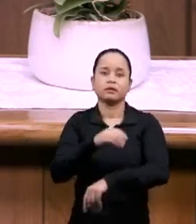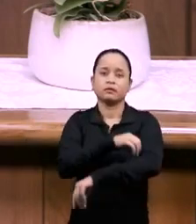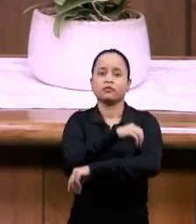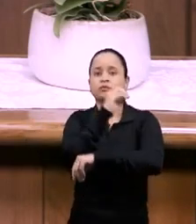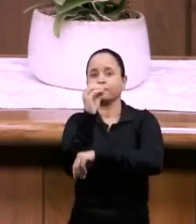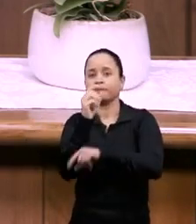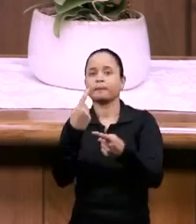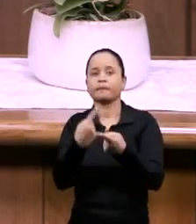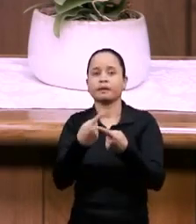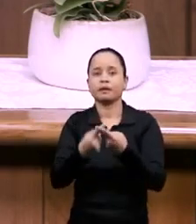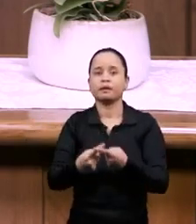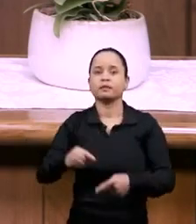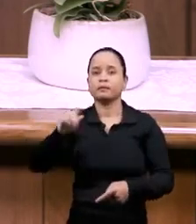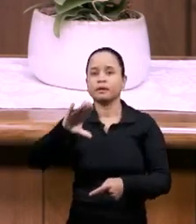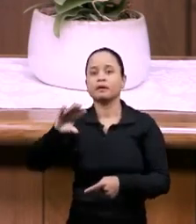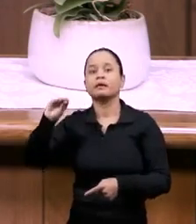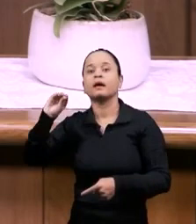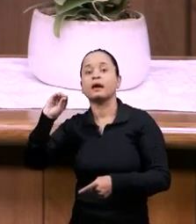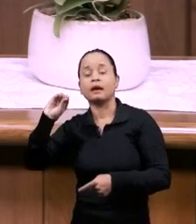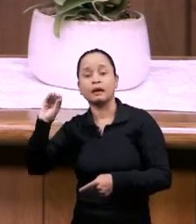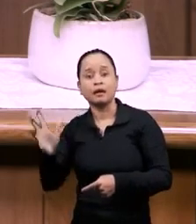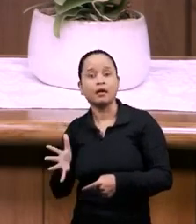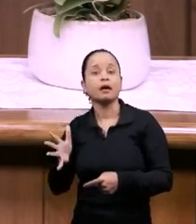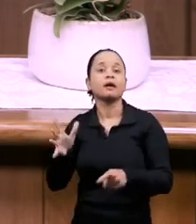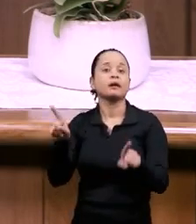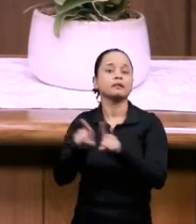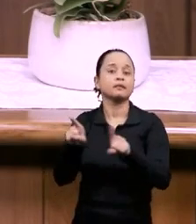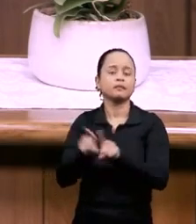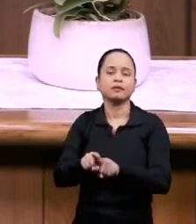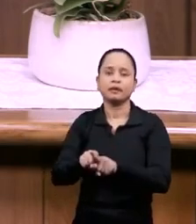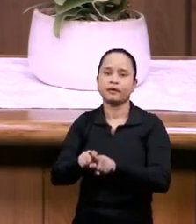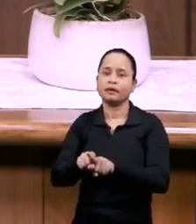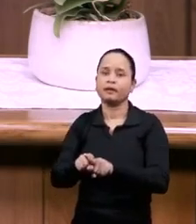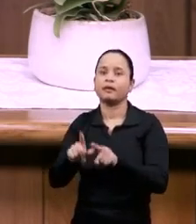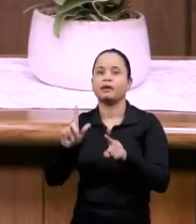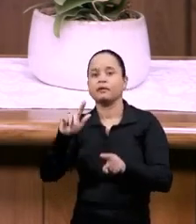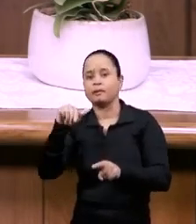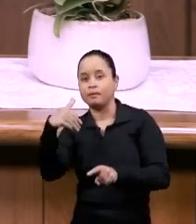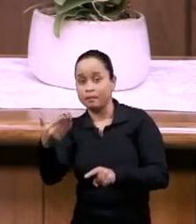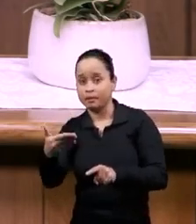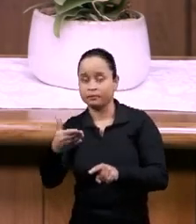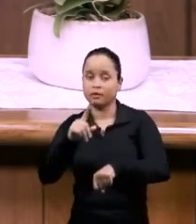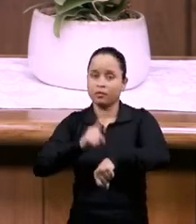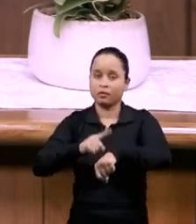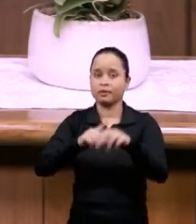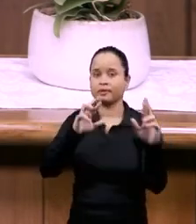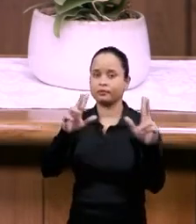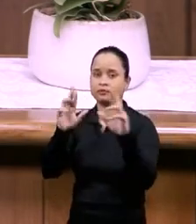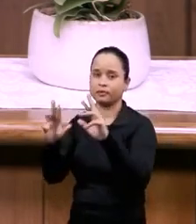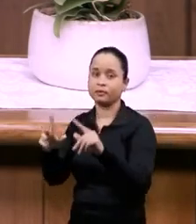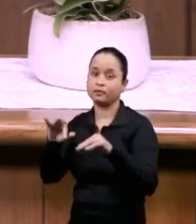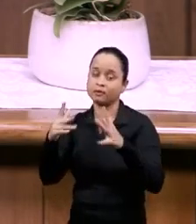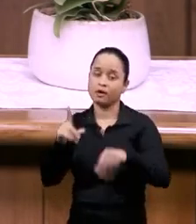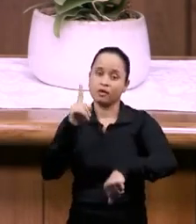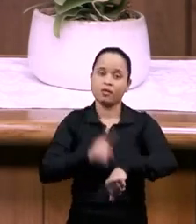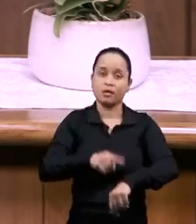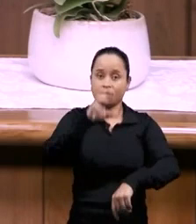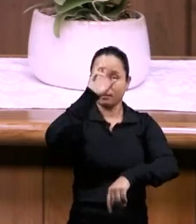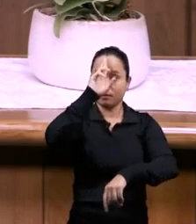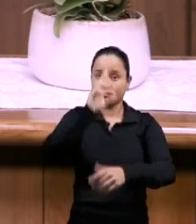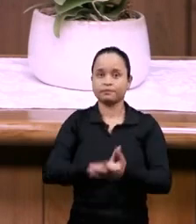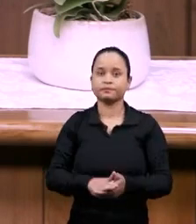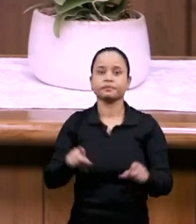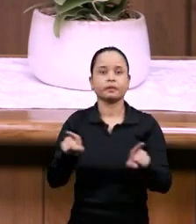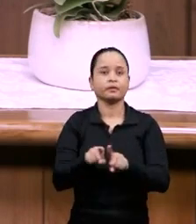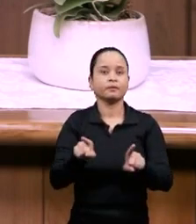it reached a greater number of brothers abroad. So that transmission was transmitted last